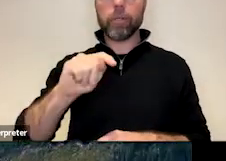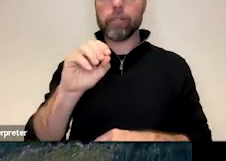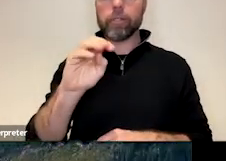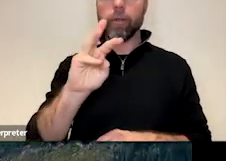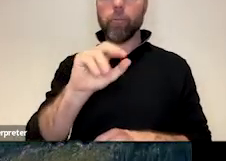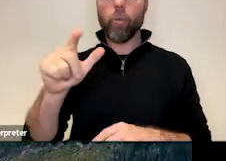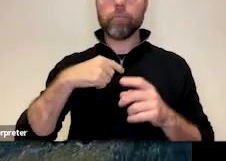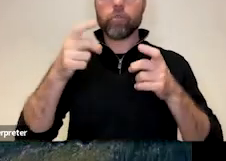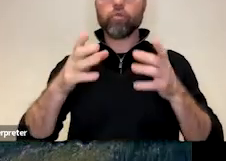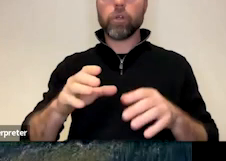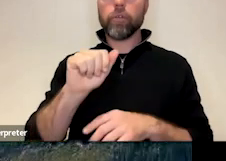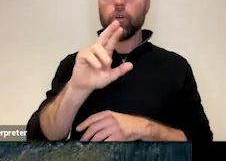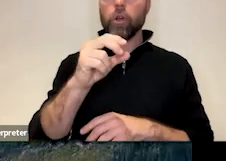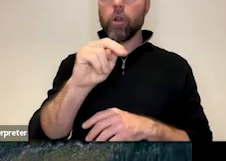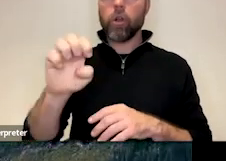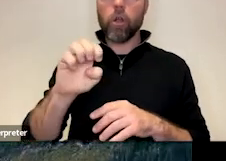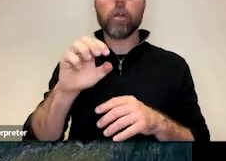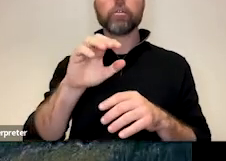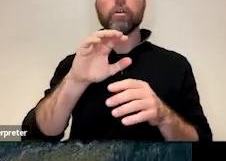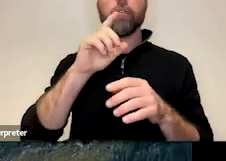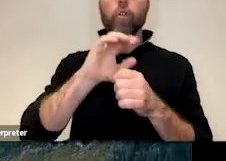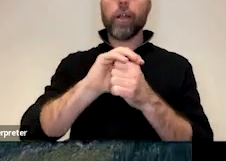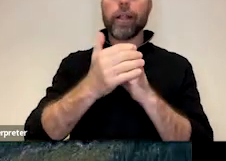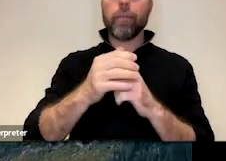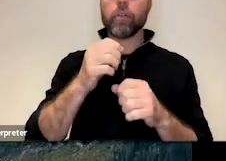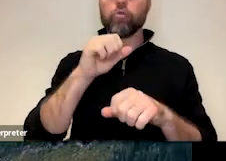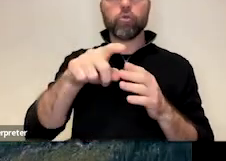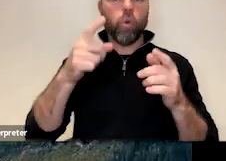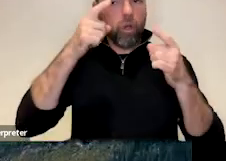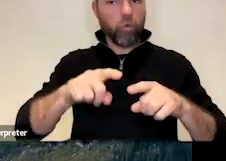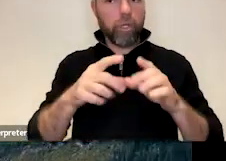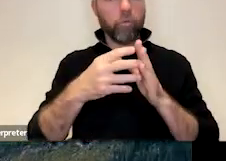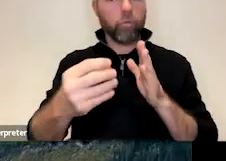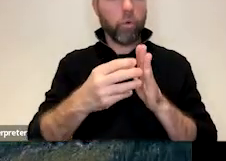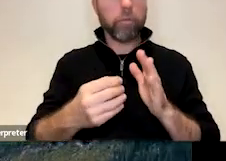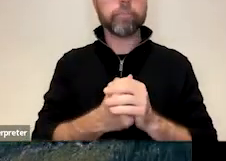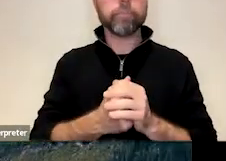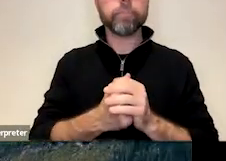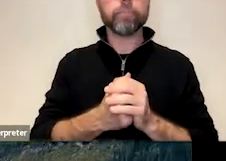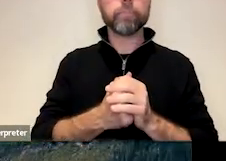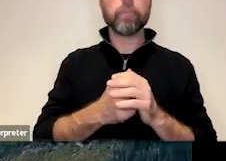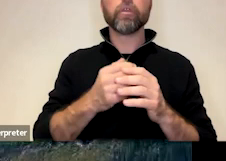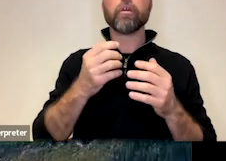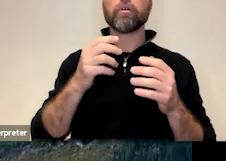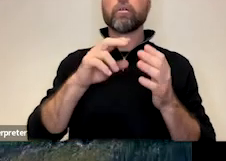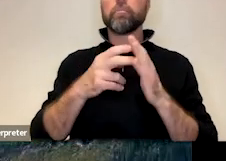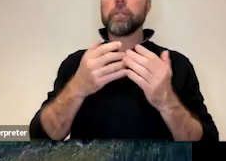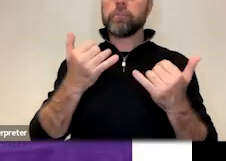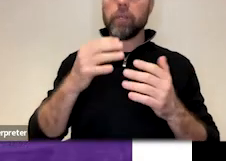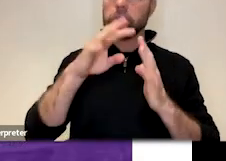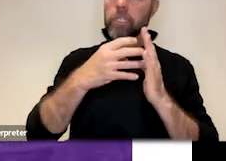of Argonne National Laboratory Center for Climate Resilience and Decision Science. With that, we've got a great agenda for you